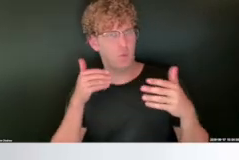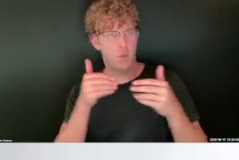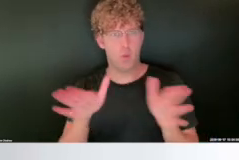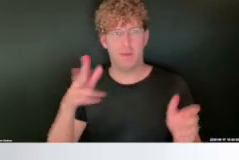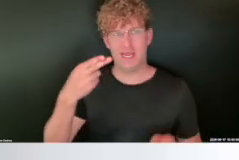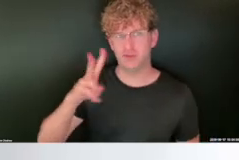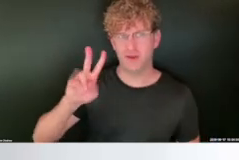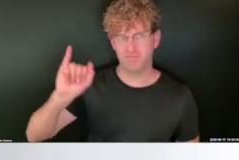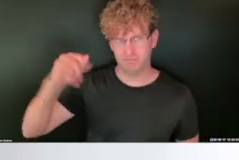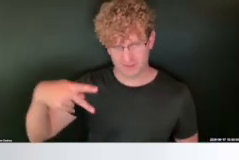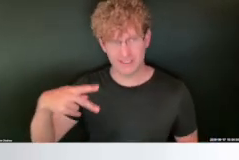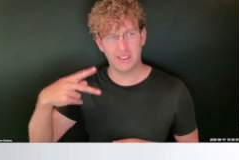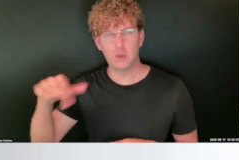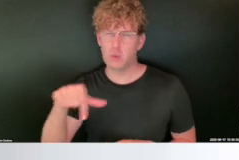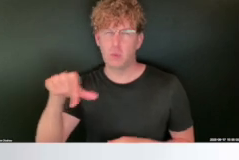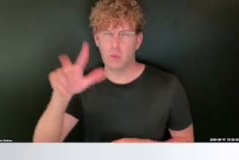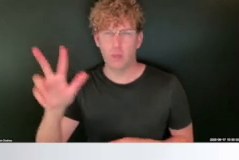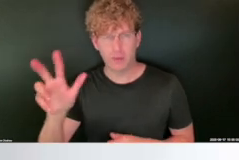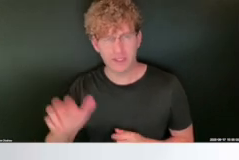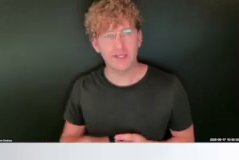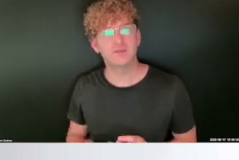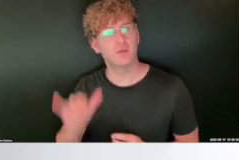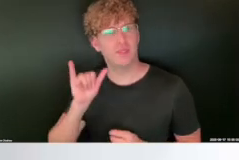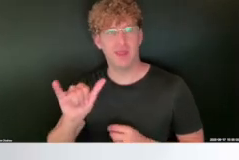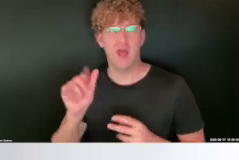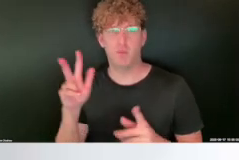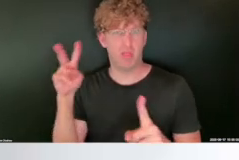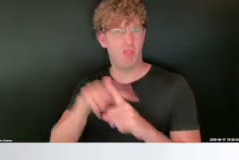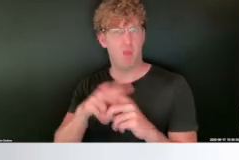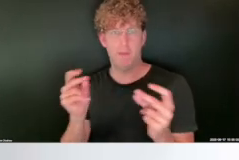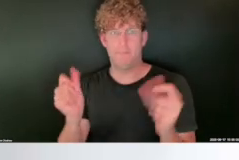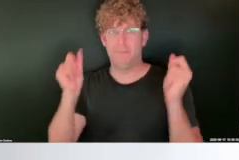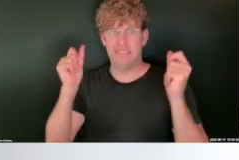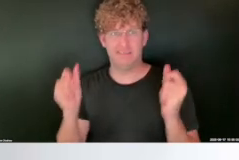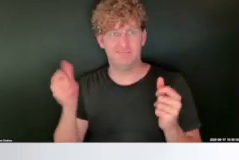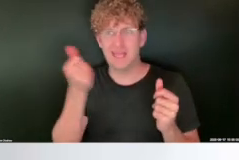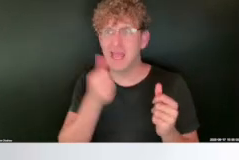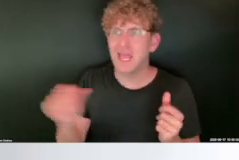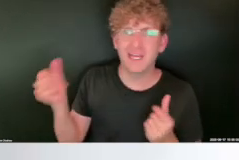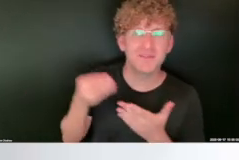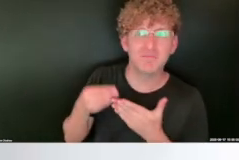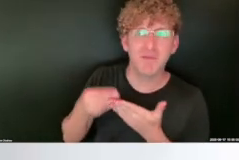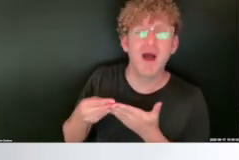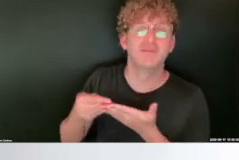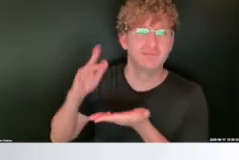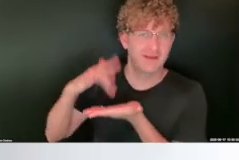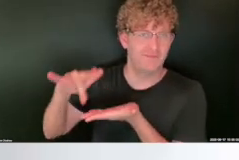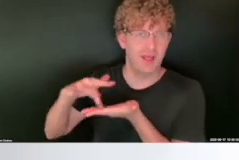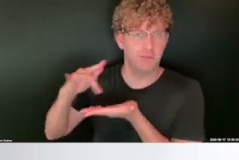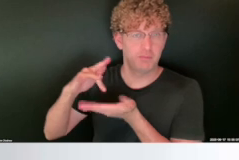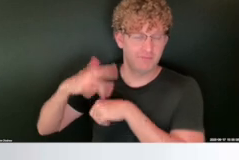Q3. So that would apply immediately, right, to any funds that would be available. And then we are also